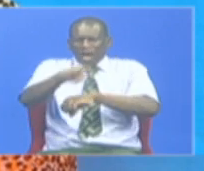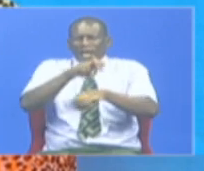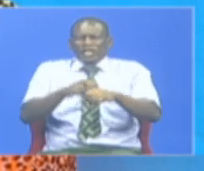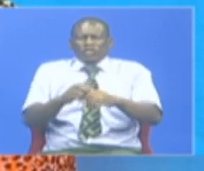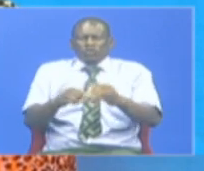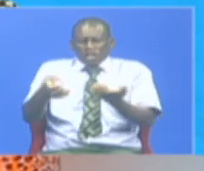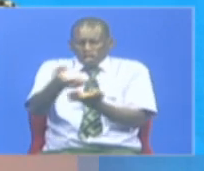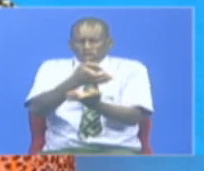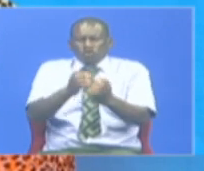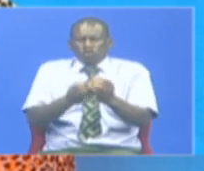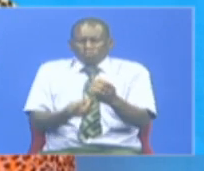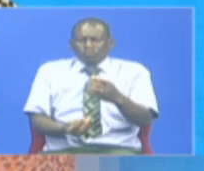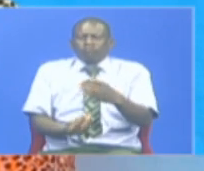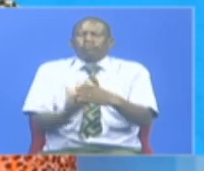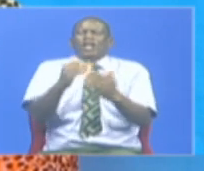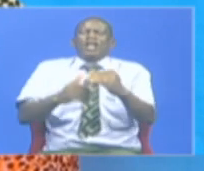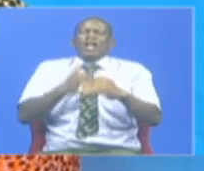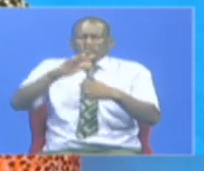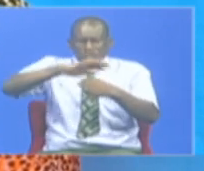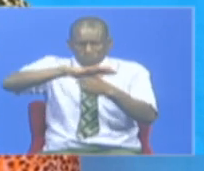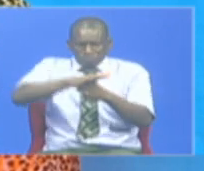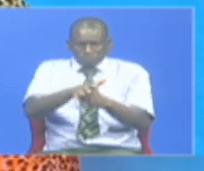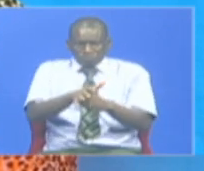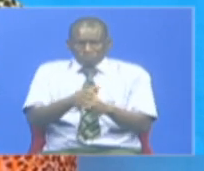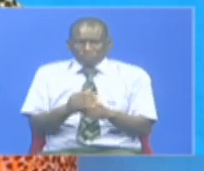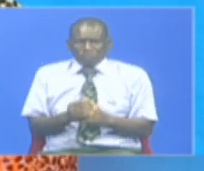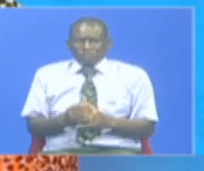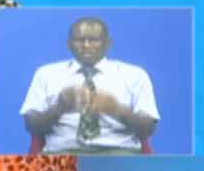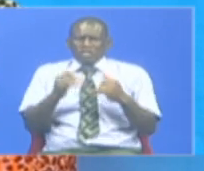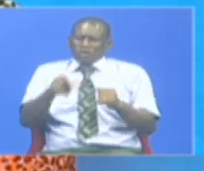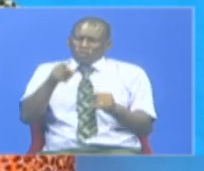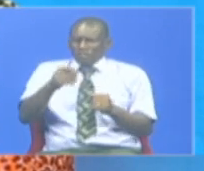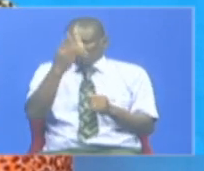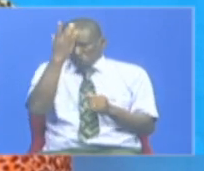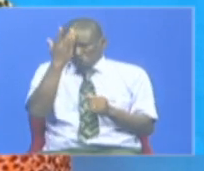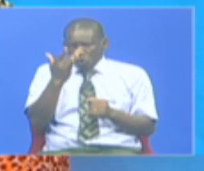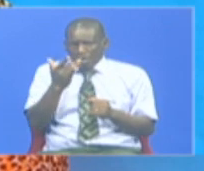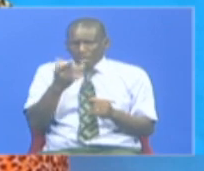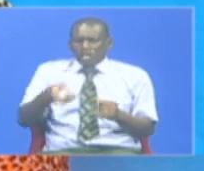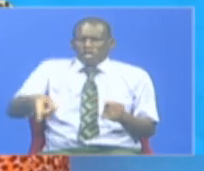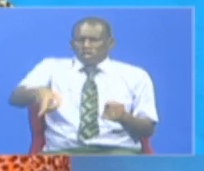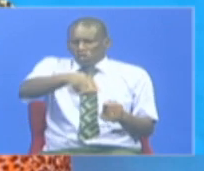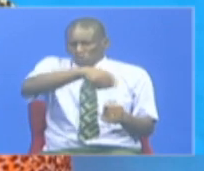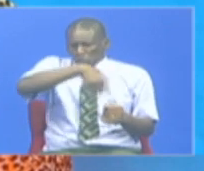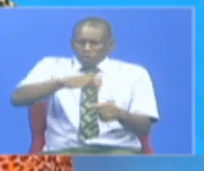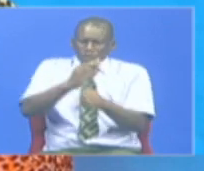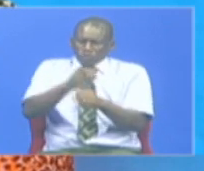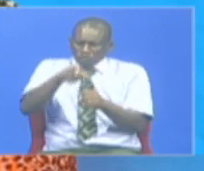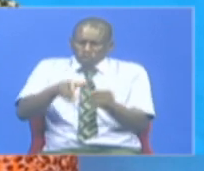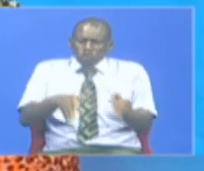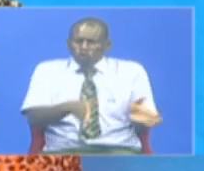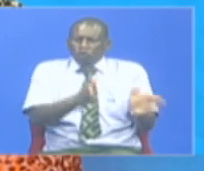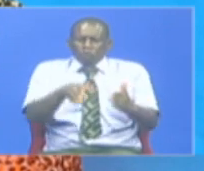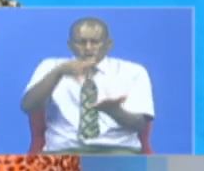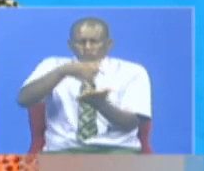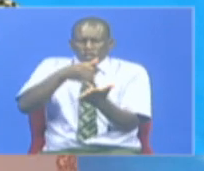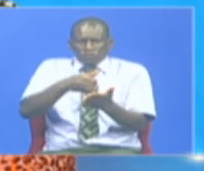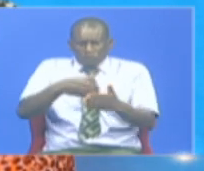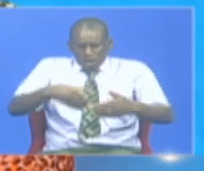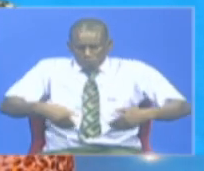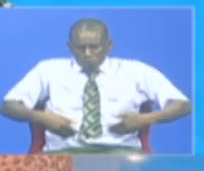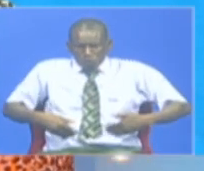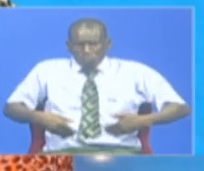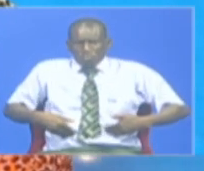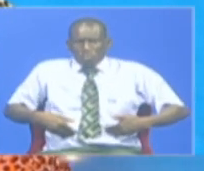recovery beyond COVID-19. This is why we will be using this opportunity to engage our young people, that